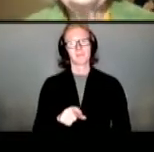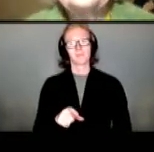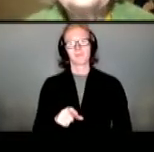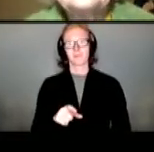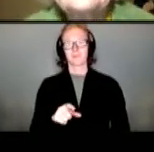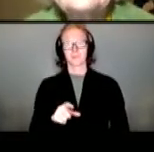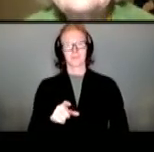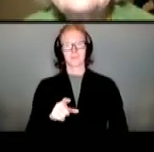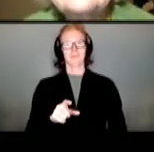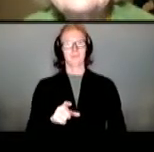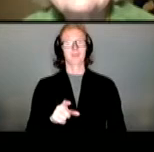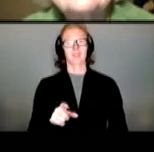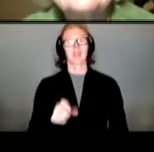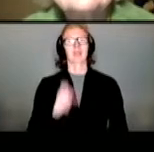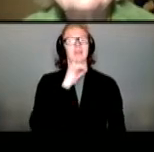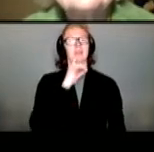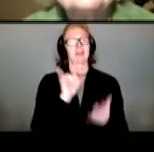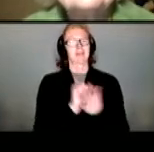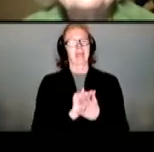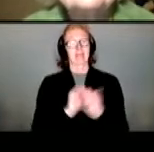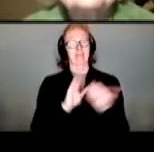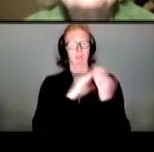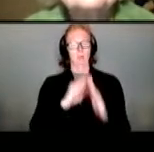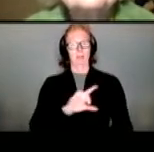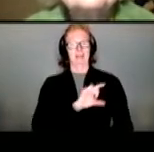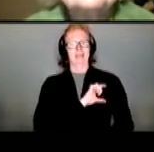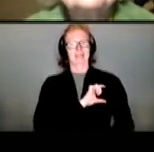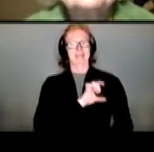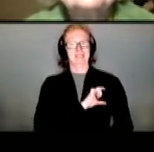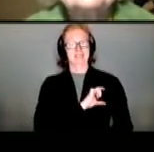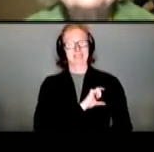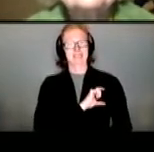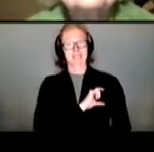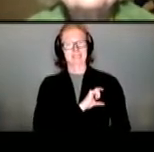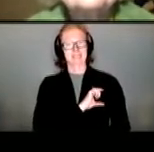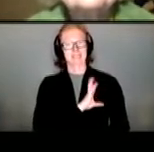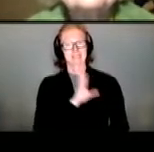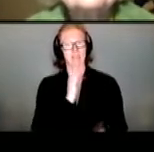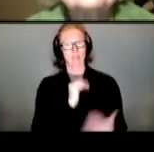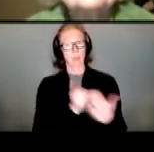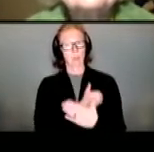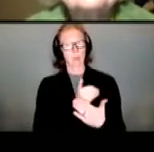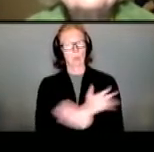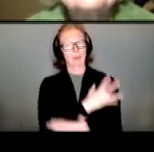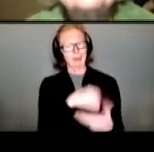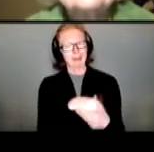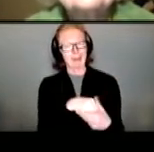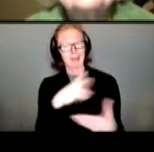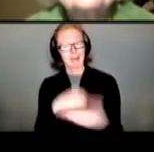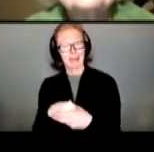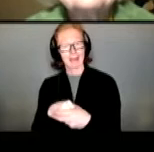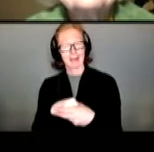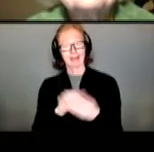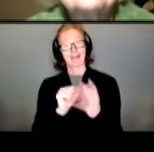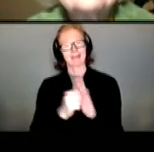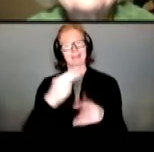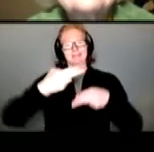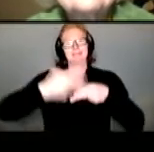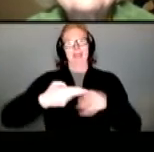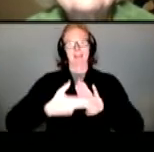whole concept about community policing, even today with our new community engaged policing title that is the name of your